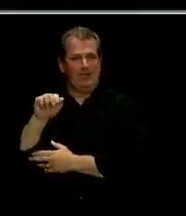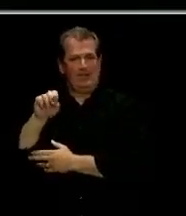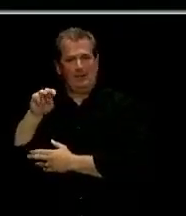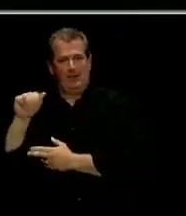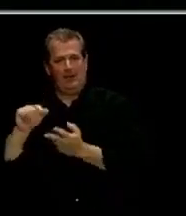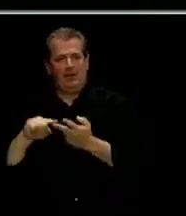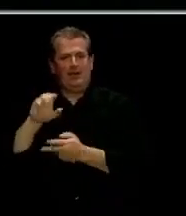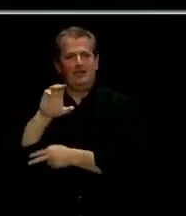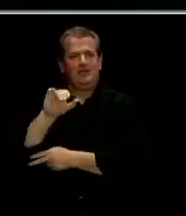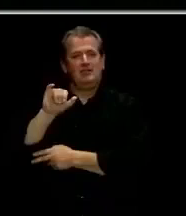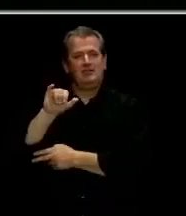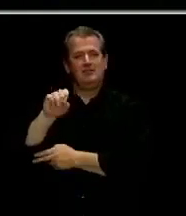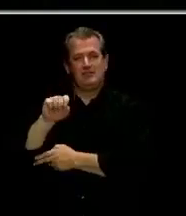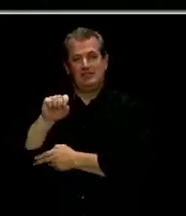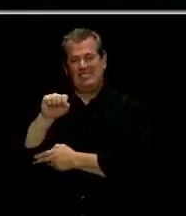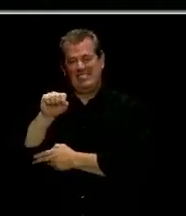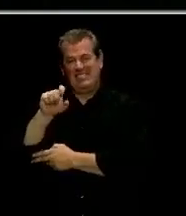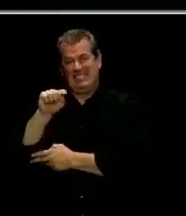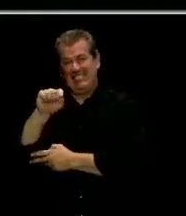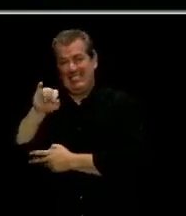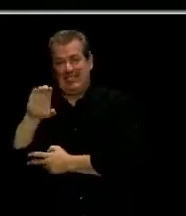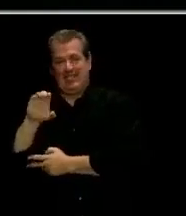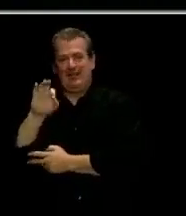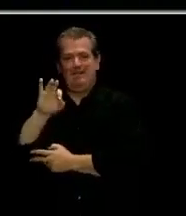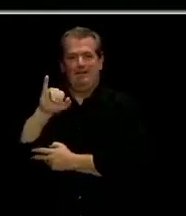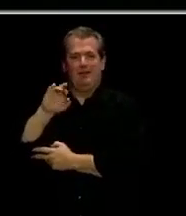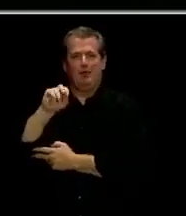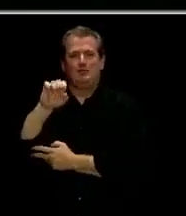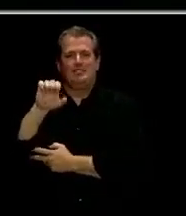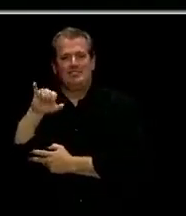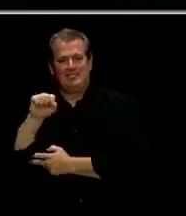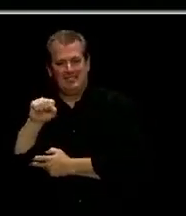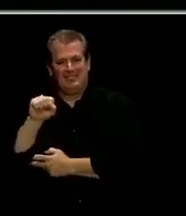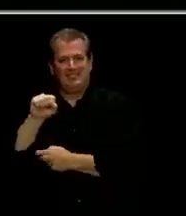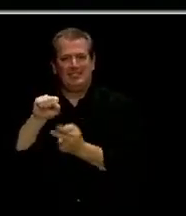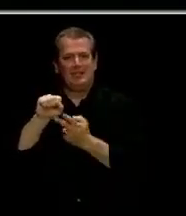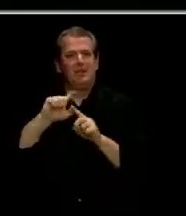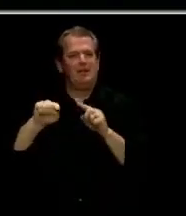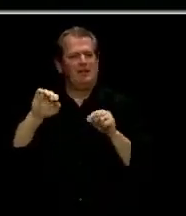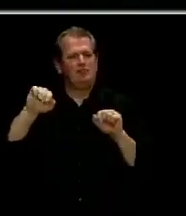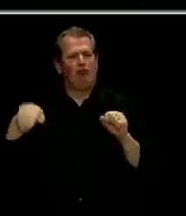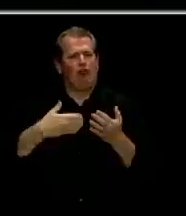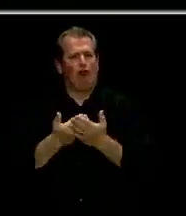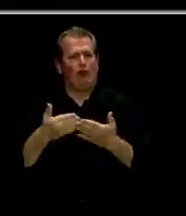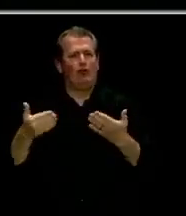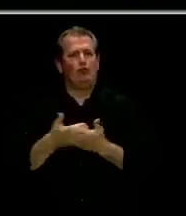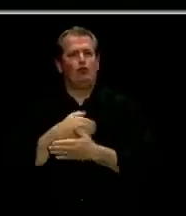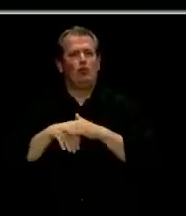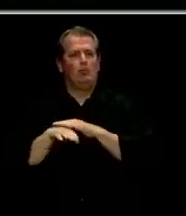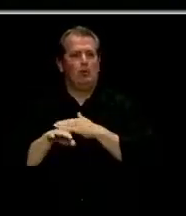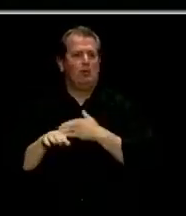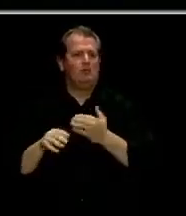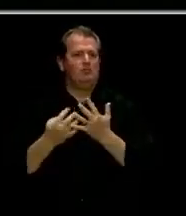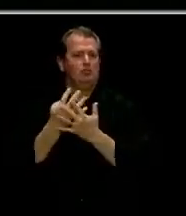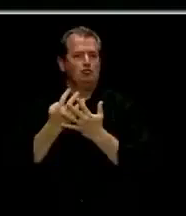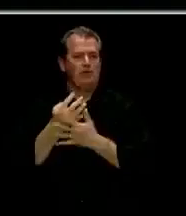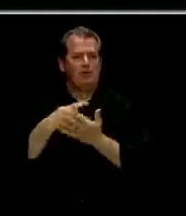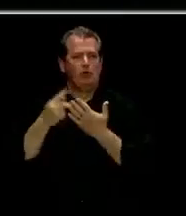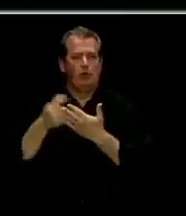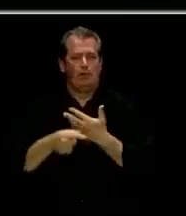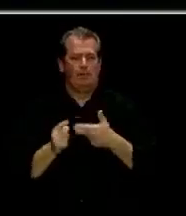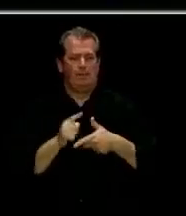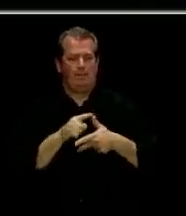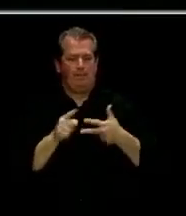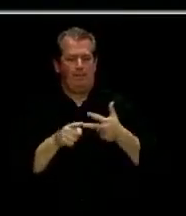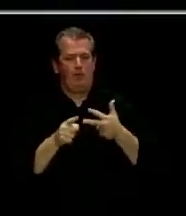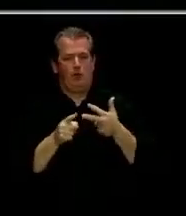fibrosis, other conditions. So that's, again, the newborn screening program. And the third program I'll highlight is